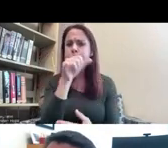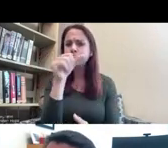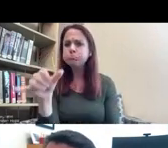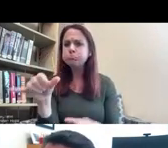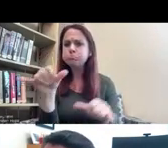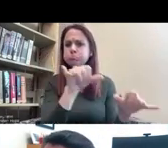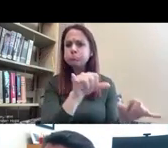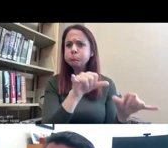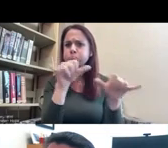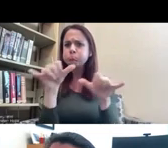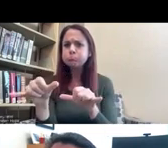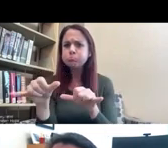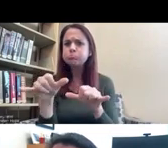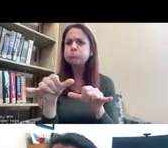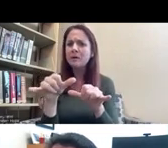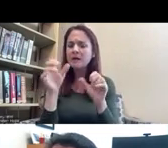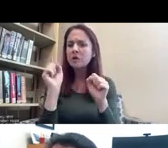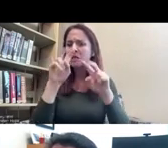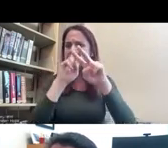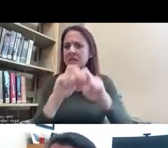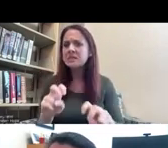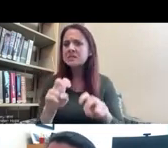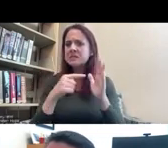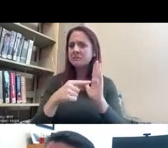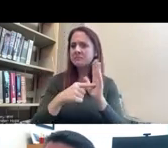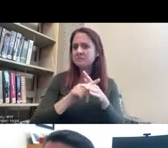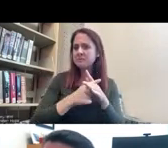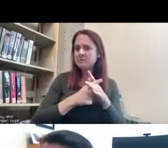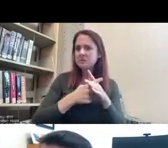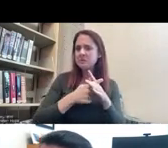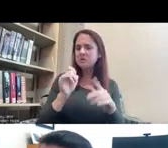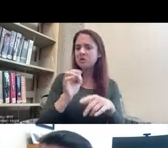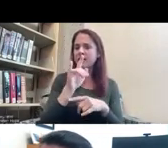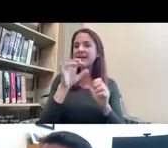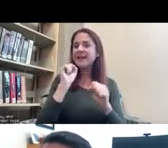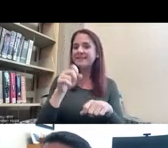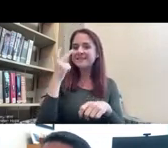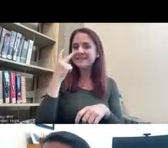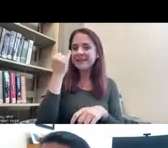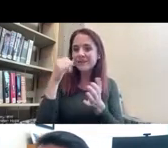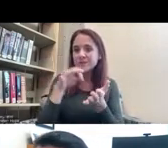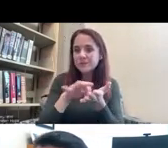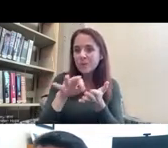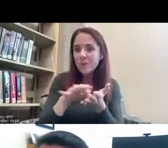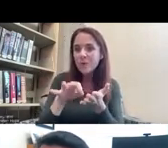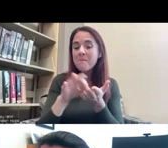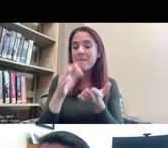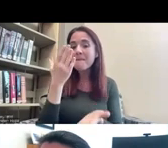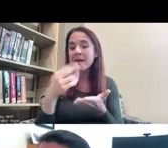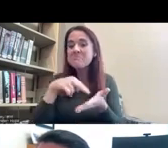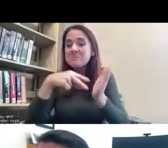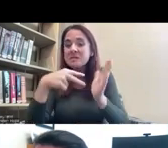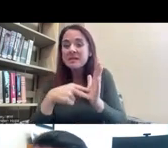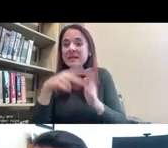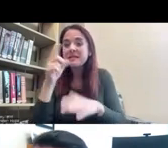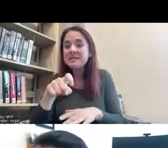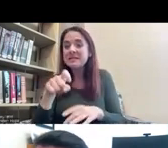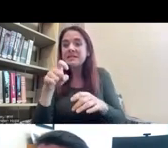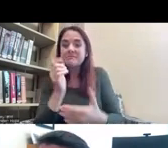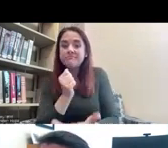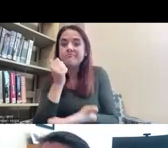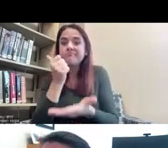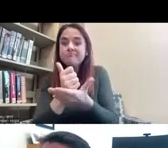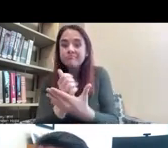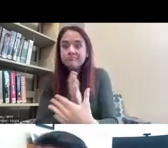symptoms early on allows us to see if somebody has a score that might indicate that they need a potential